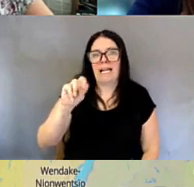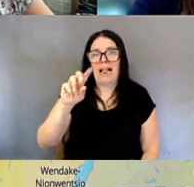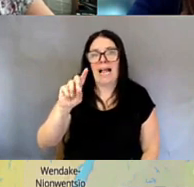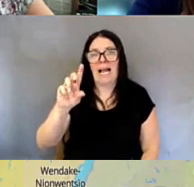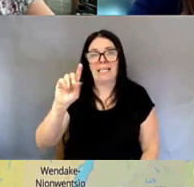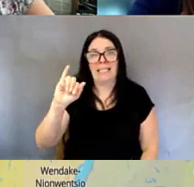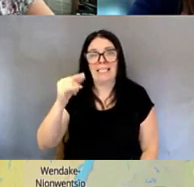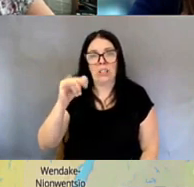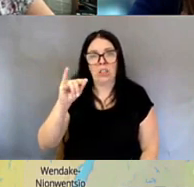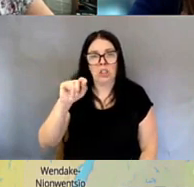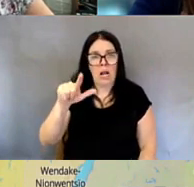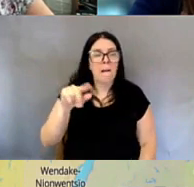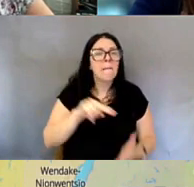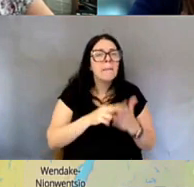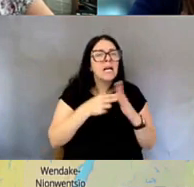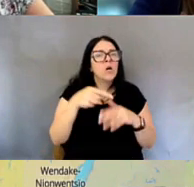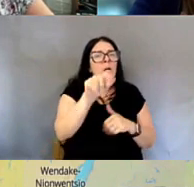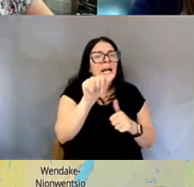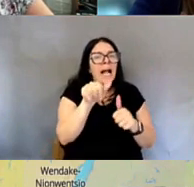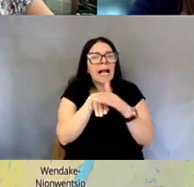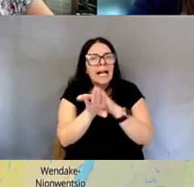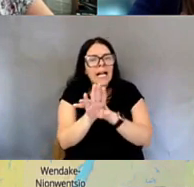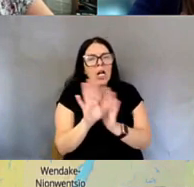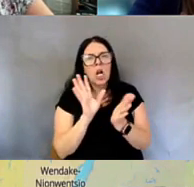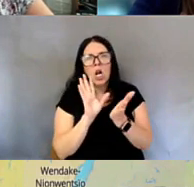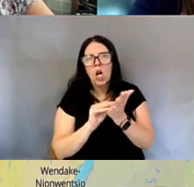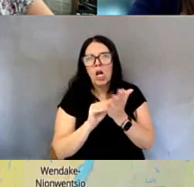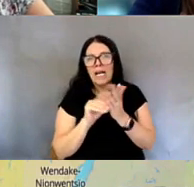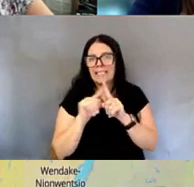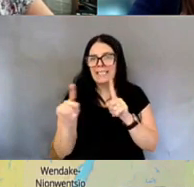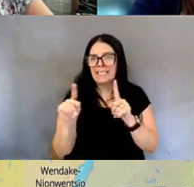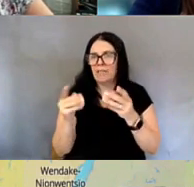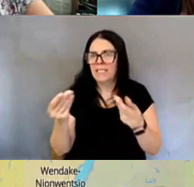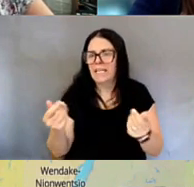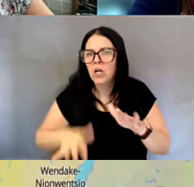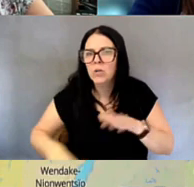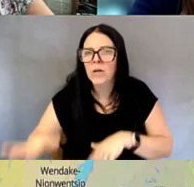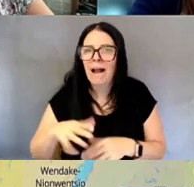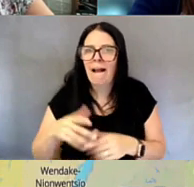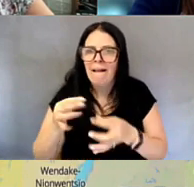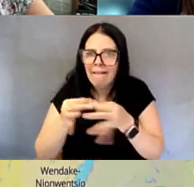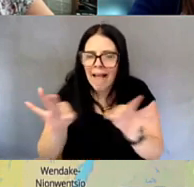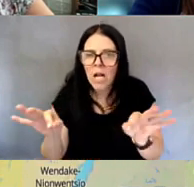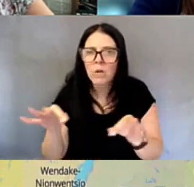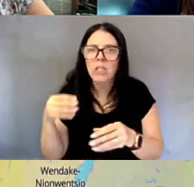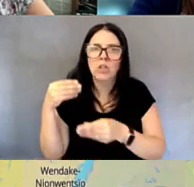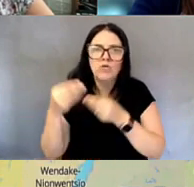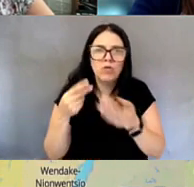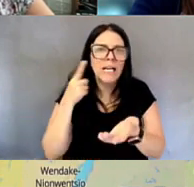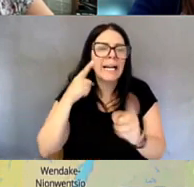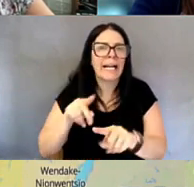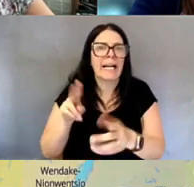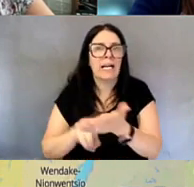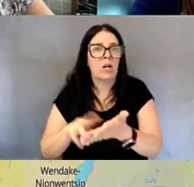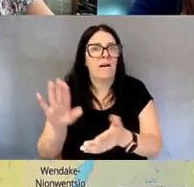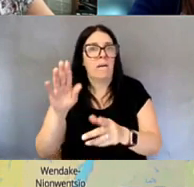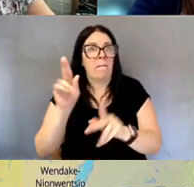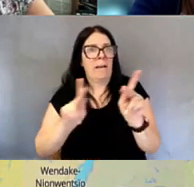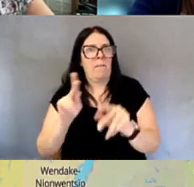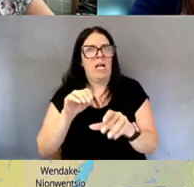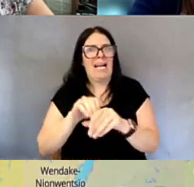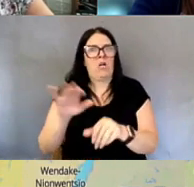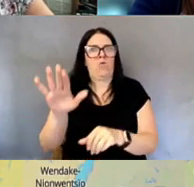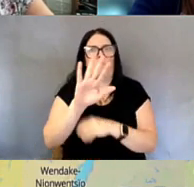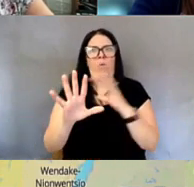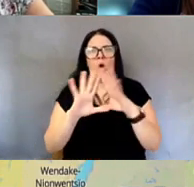to go in and learn more about the different territories, languages, and treaties of First Peoples in your region and around the world. And